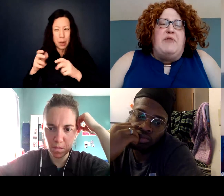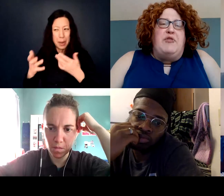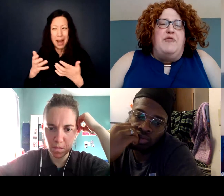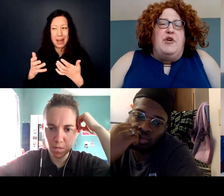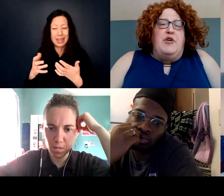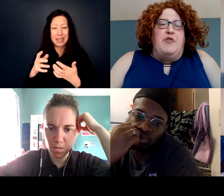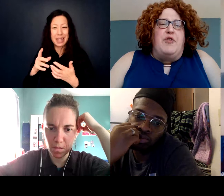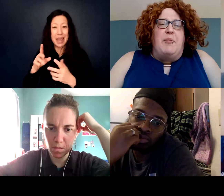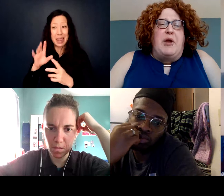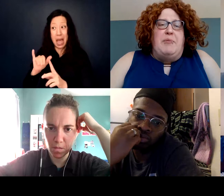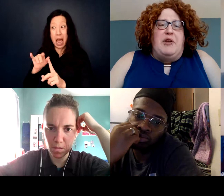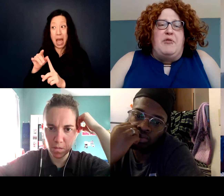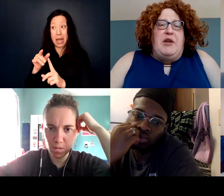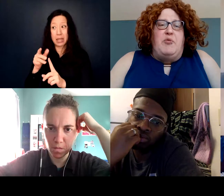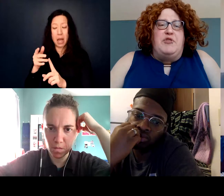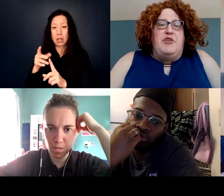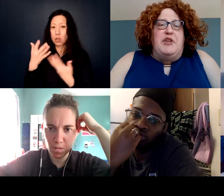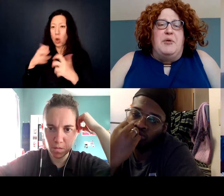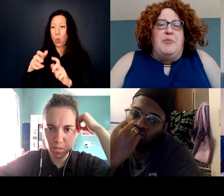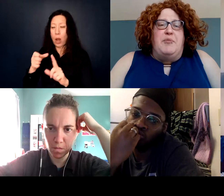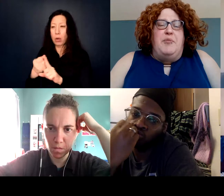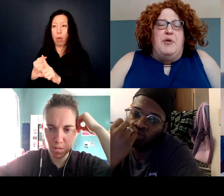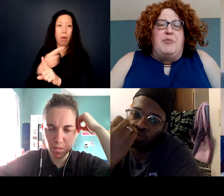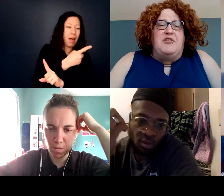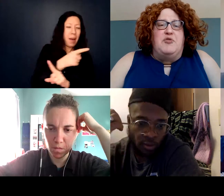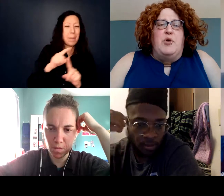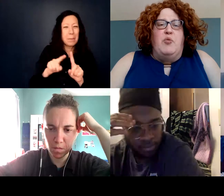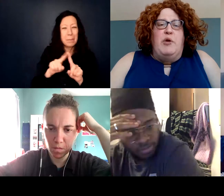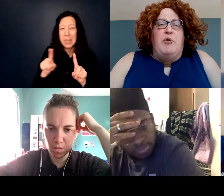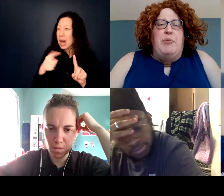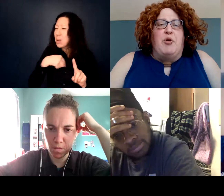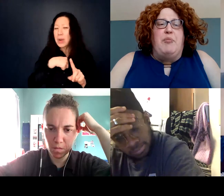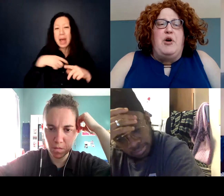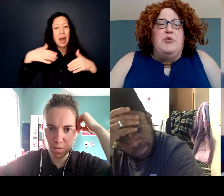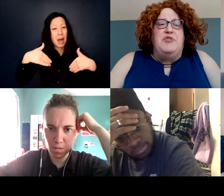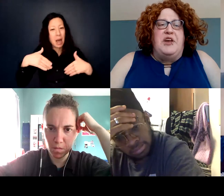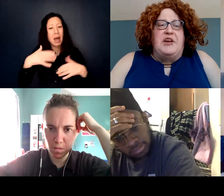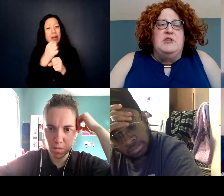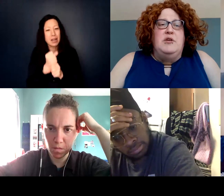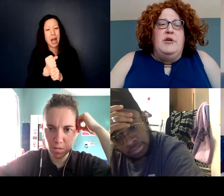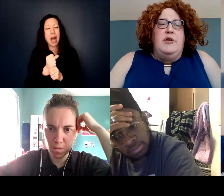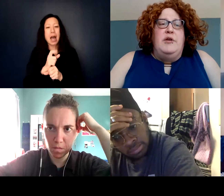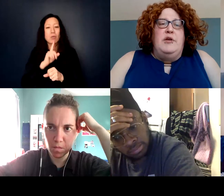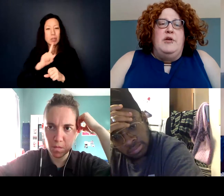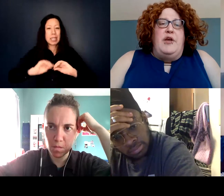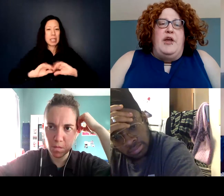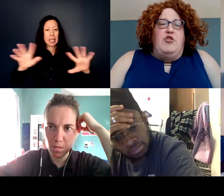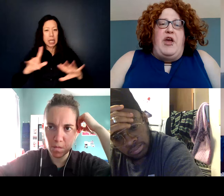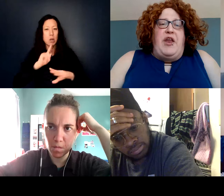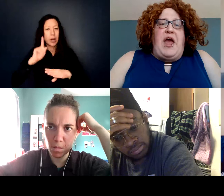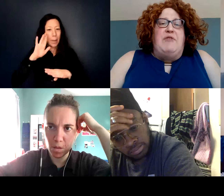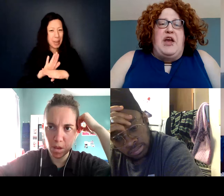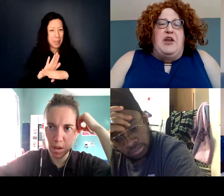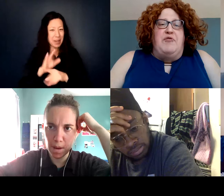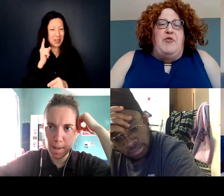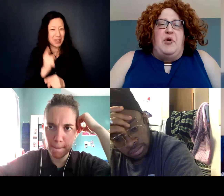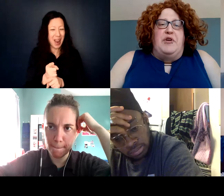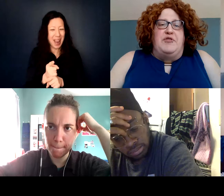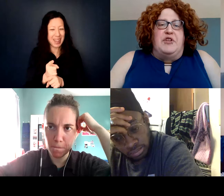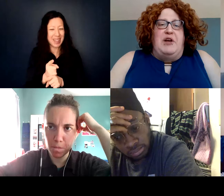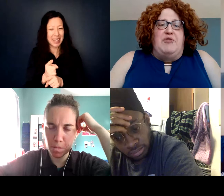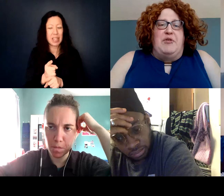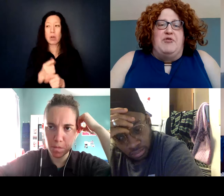we don't have a firm commitment, right? We're still in the process where we would be proposing and